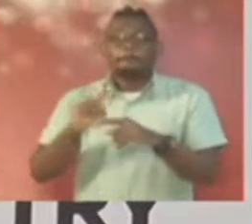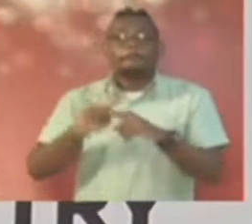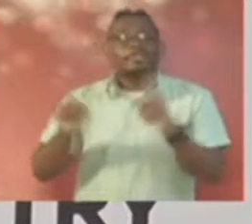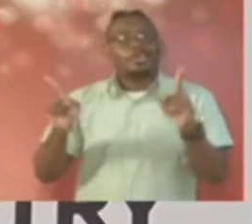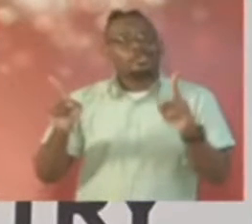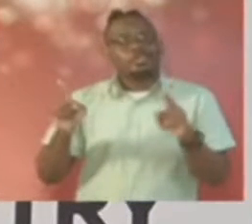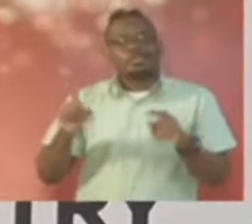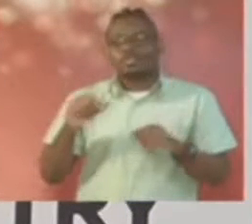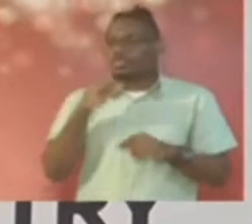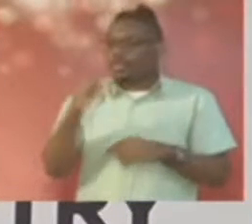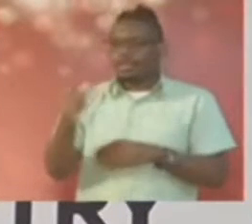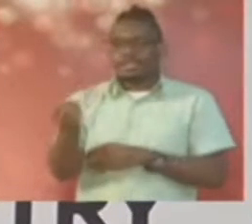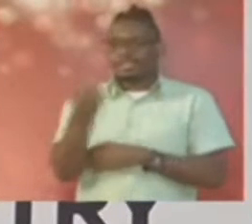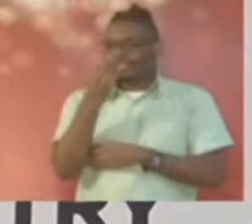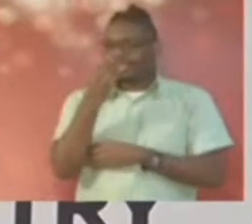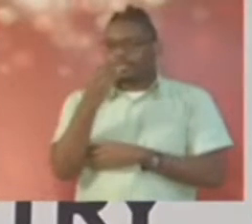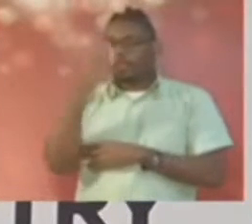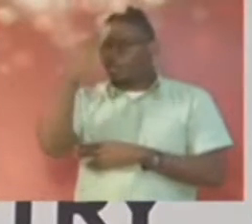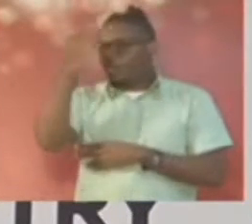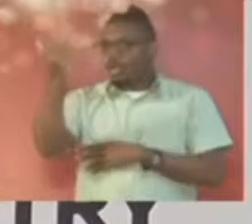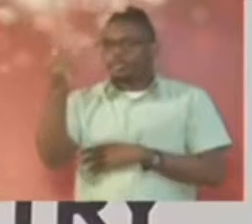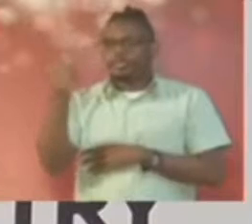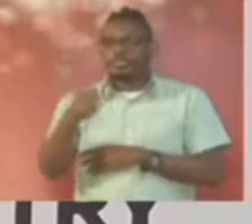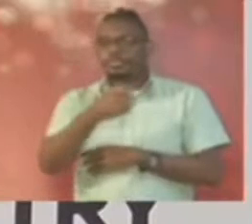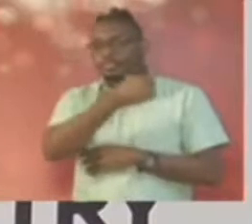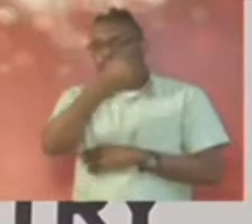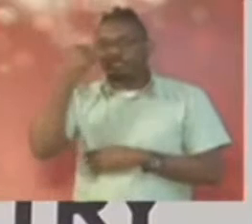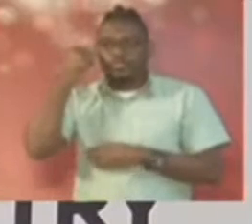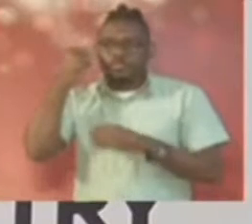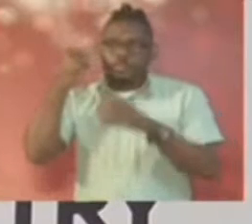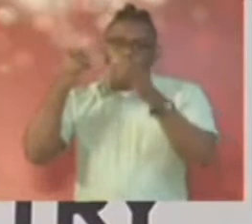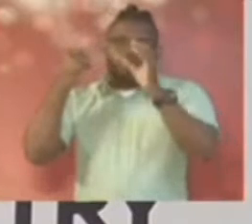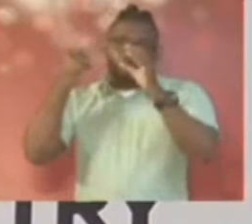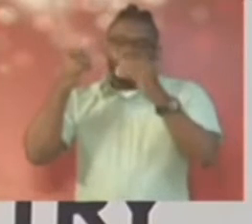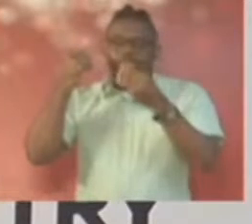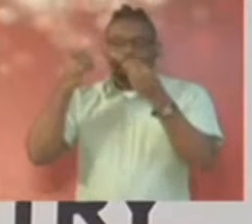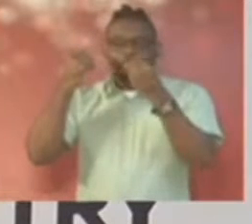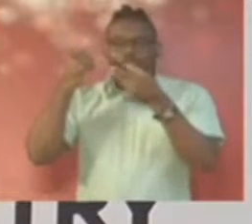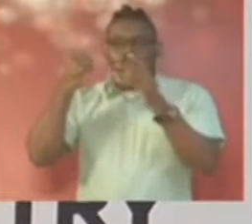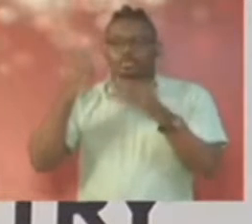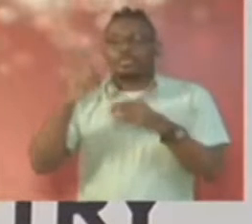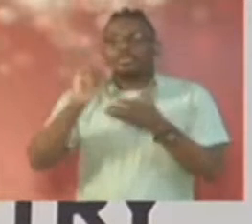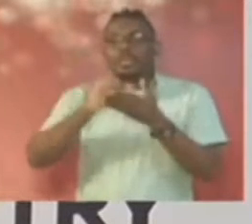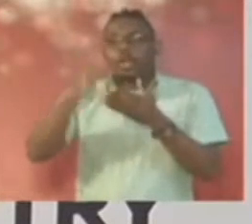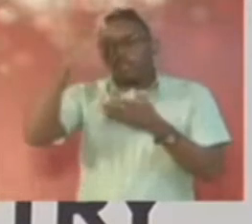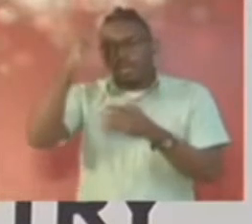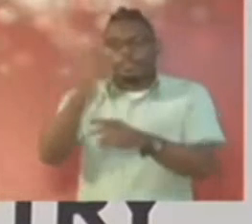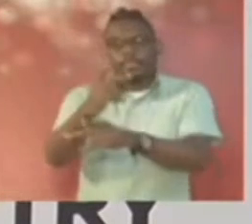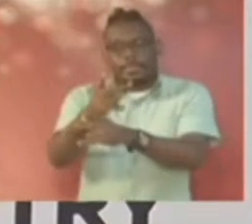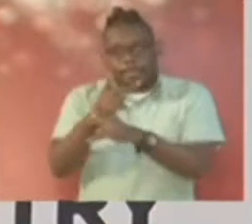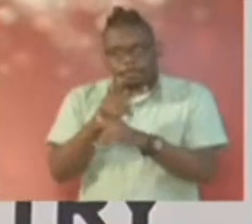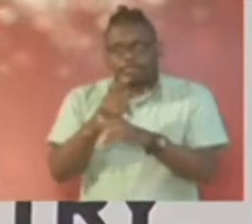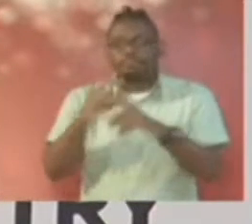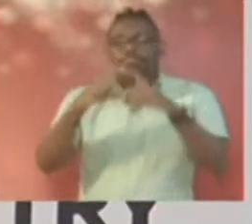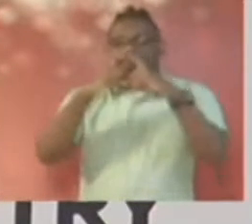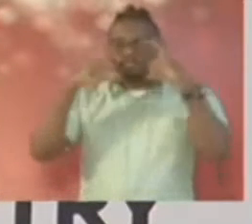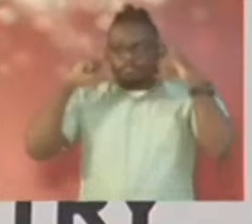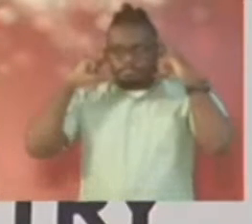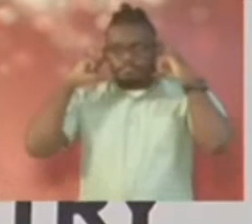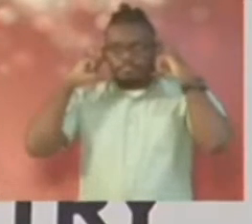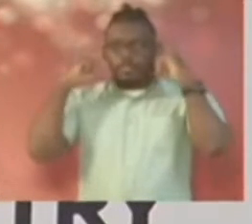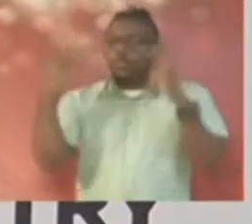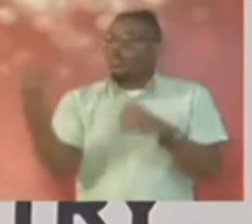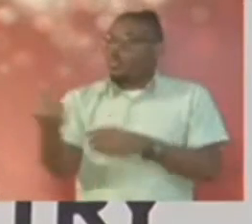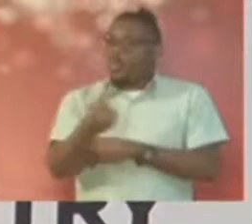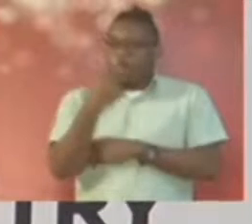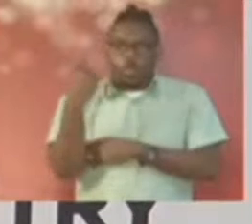the time you're there, just for the sole purpose of being able to wear a mask throughout that whole viewing experience, so that you decrease the